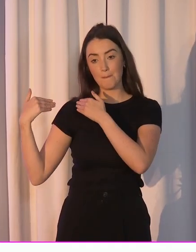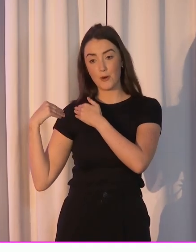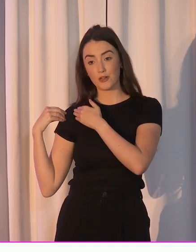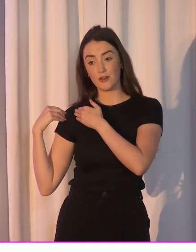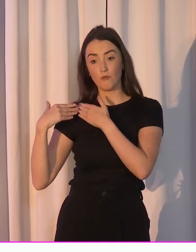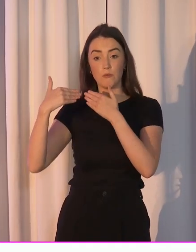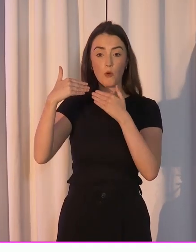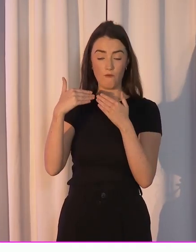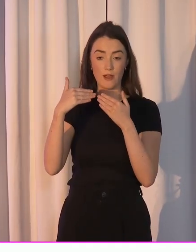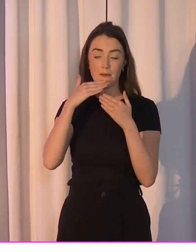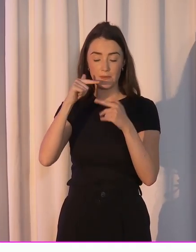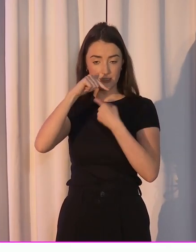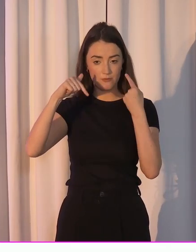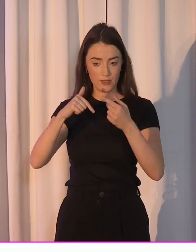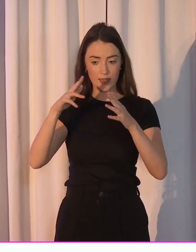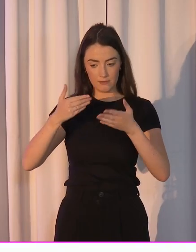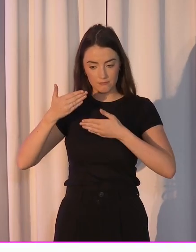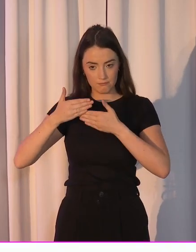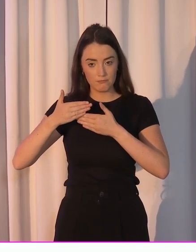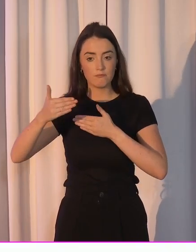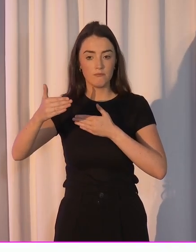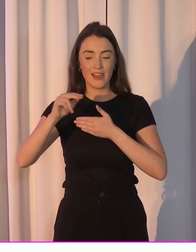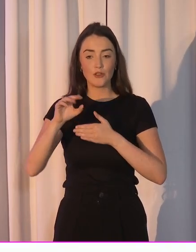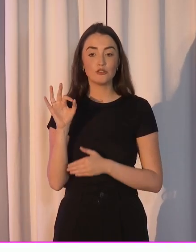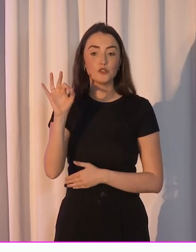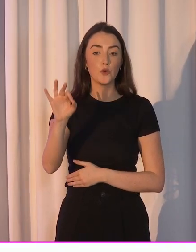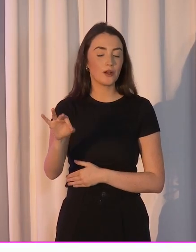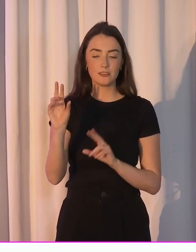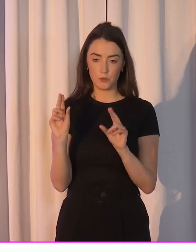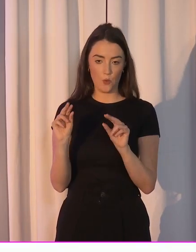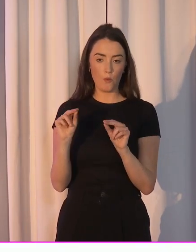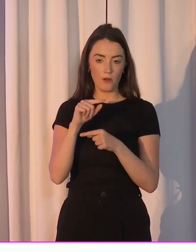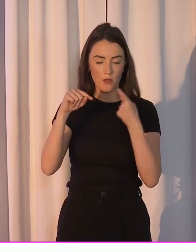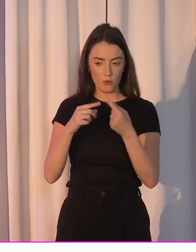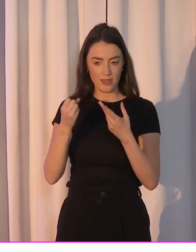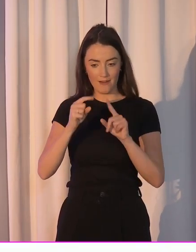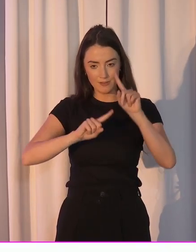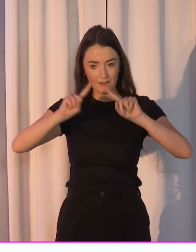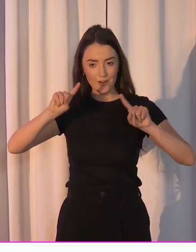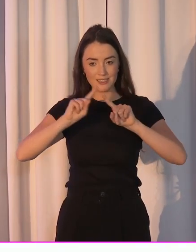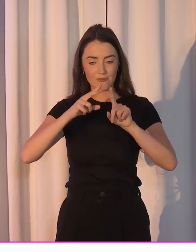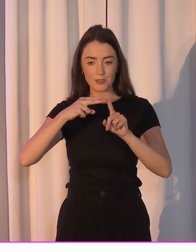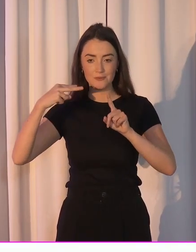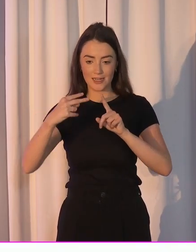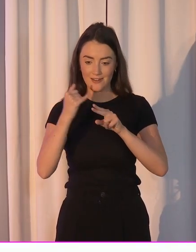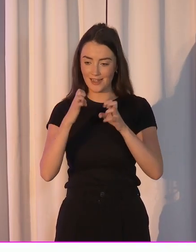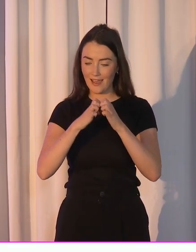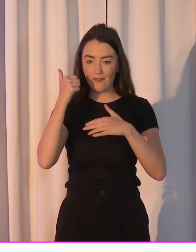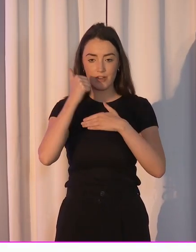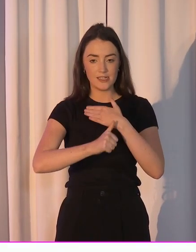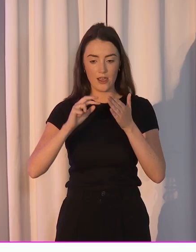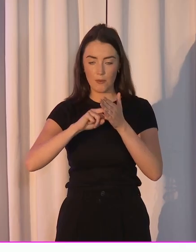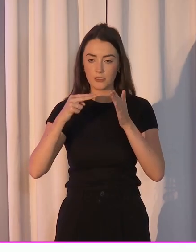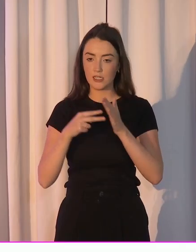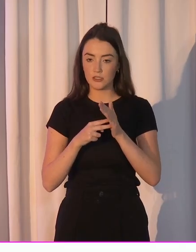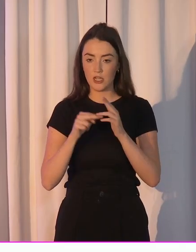those affected by these issues and moving beyond mere tokenism. And it's about embedding diverse perspectives into everyday operations rather